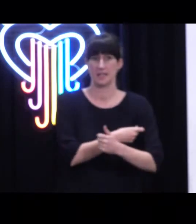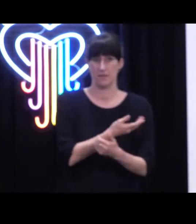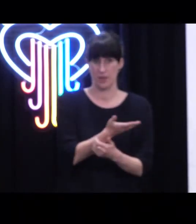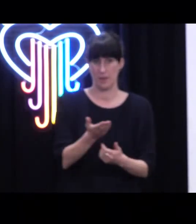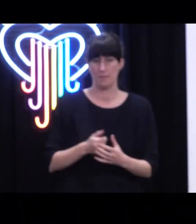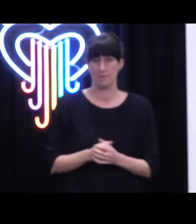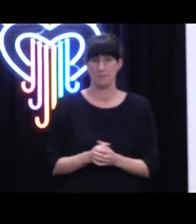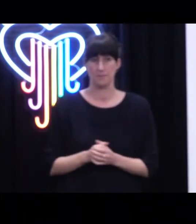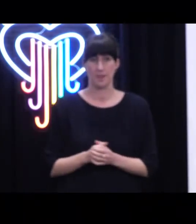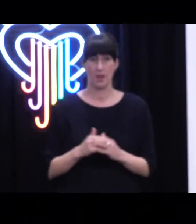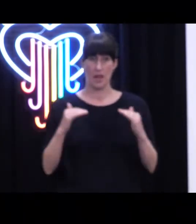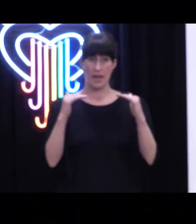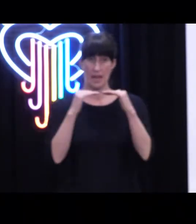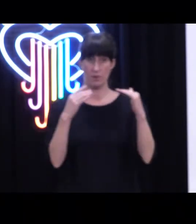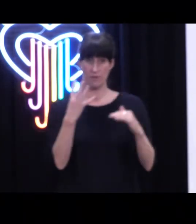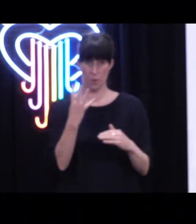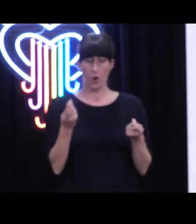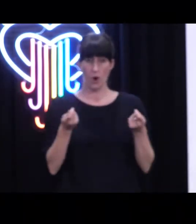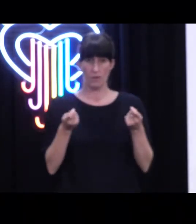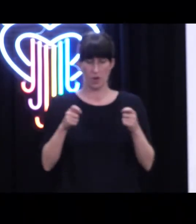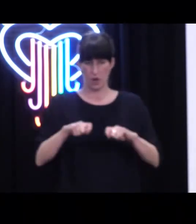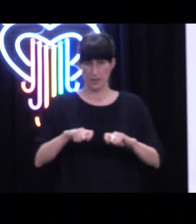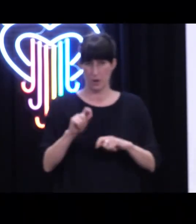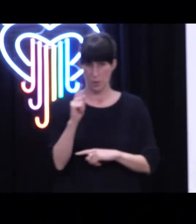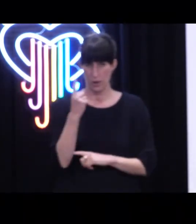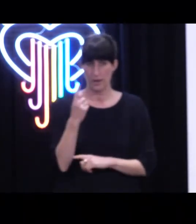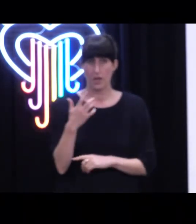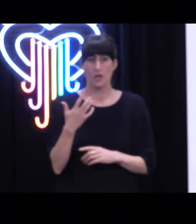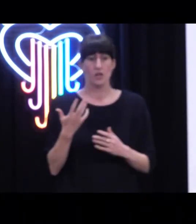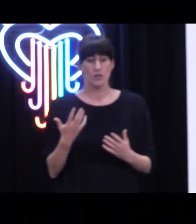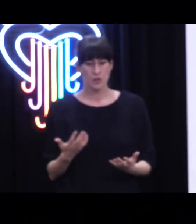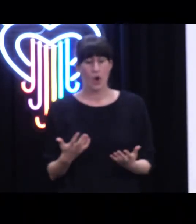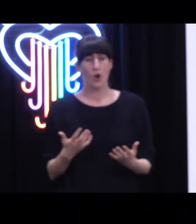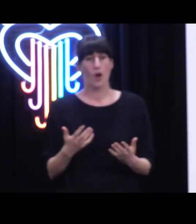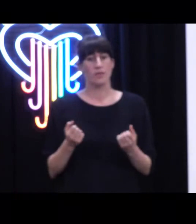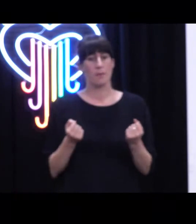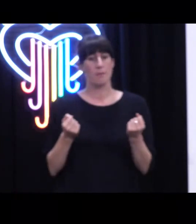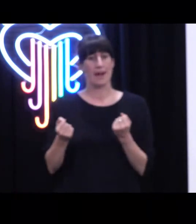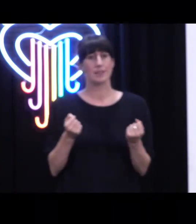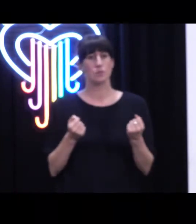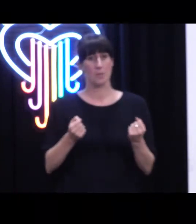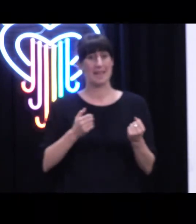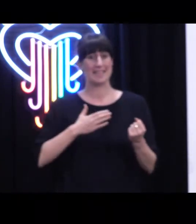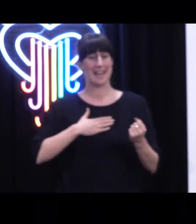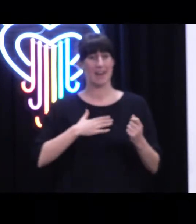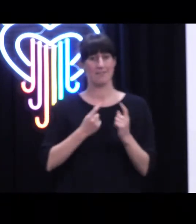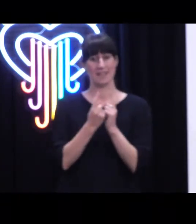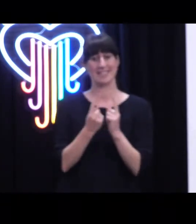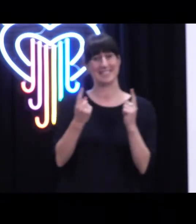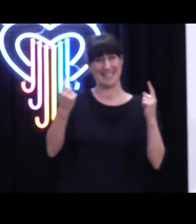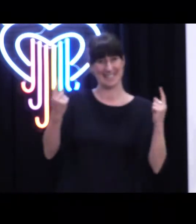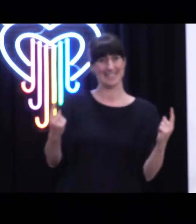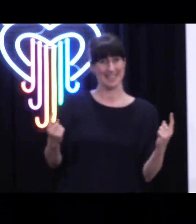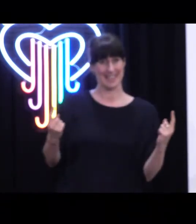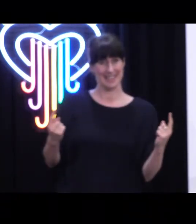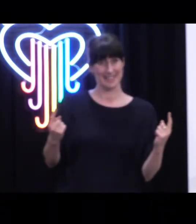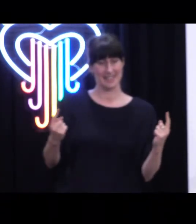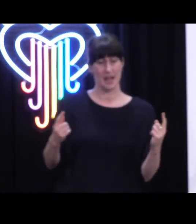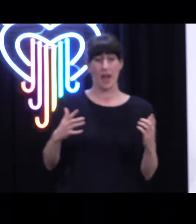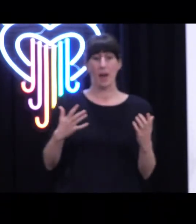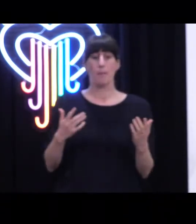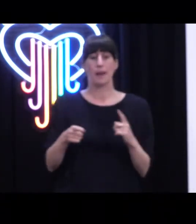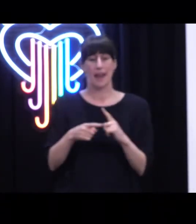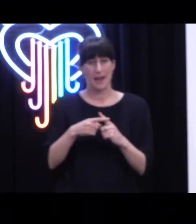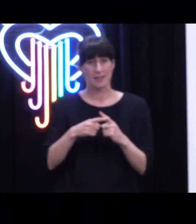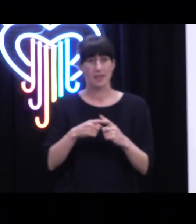in Auckland, they will be positioned in places that allow for people to be vaccinated at a safe distance from one another, and also for people to be observed